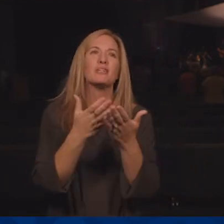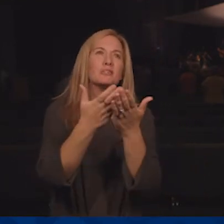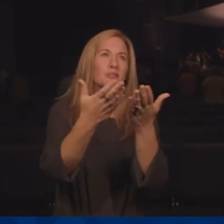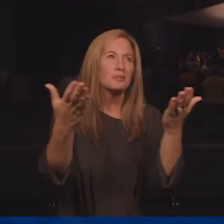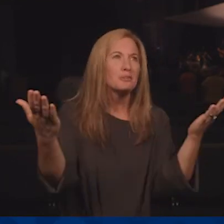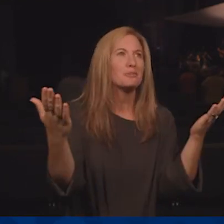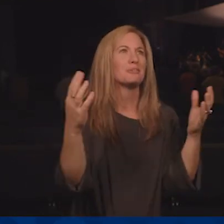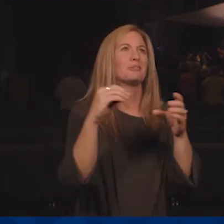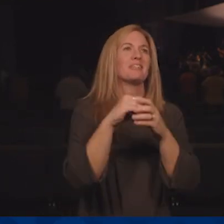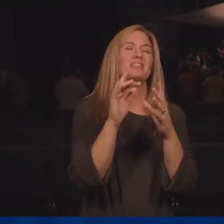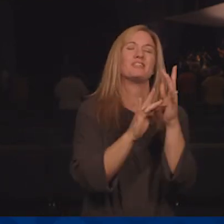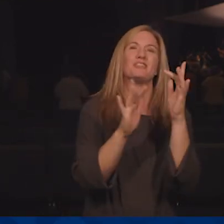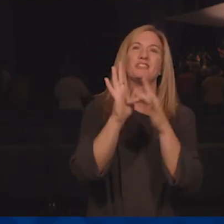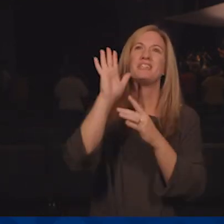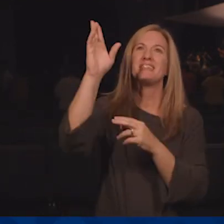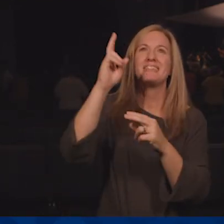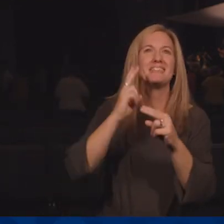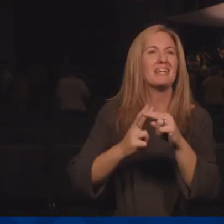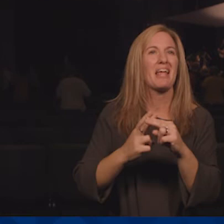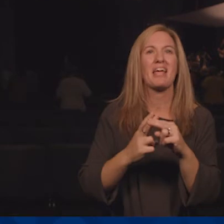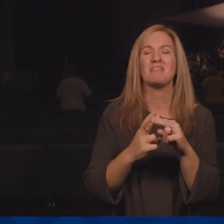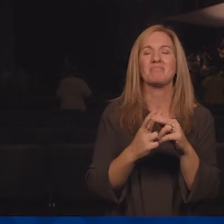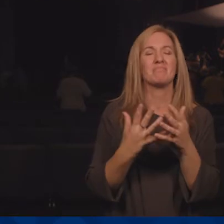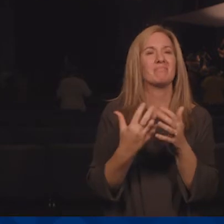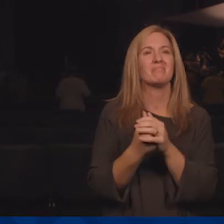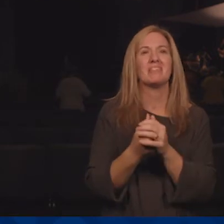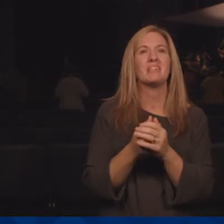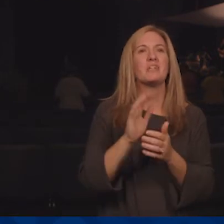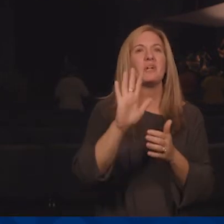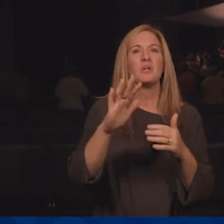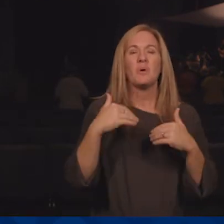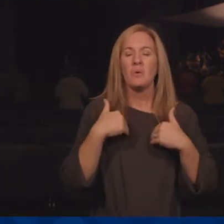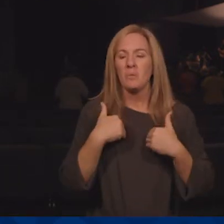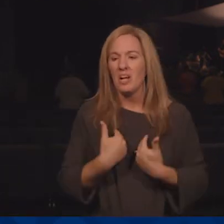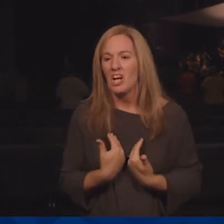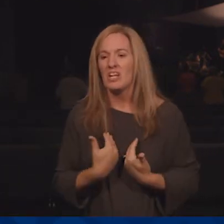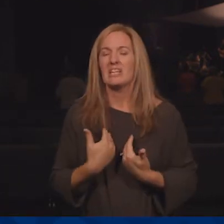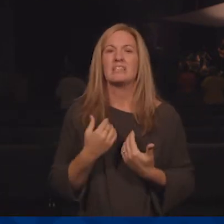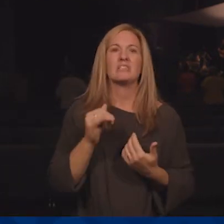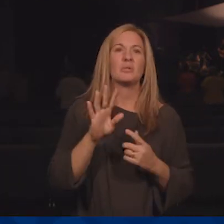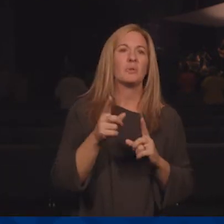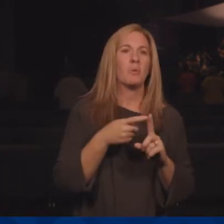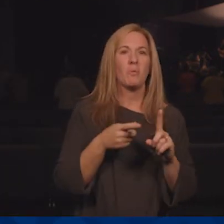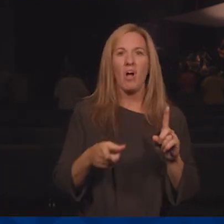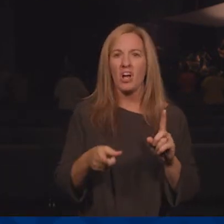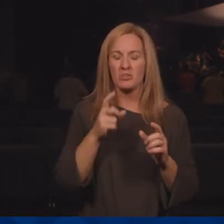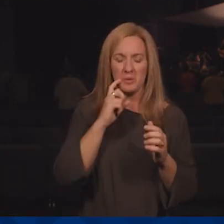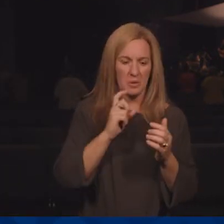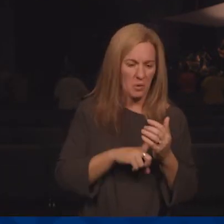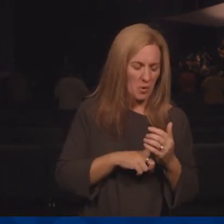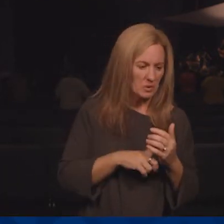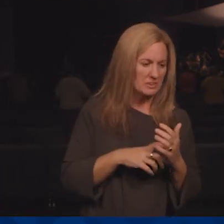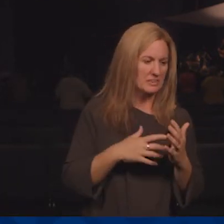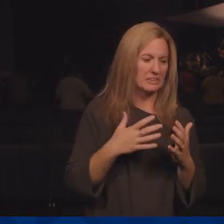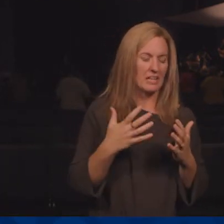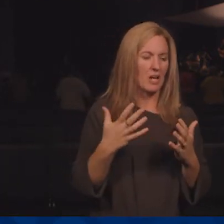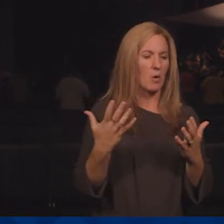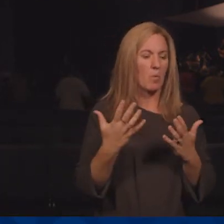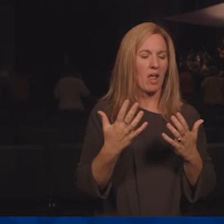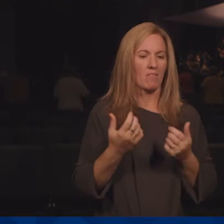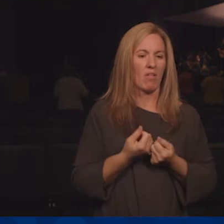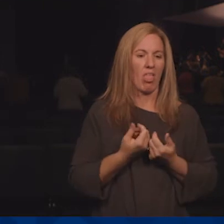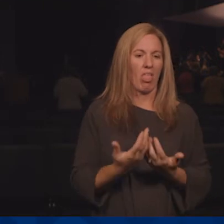Jesus with whatever weariness you have, whatever wandering you're noticing in yourself, whatever